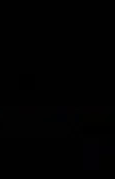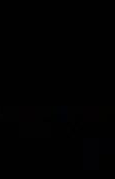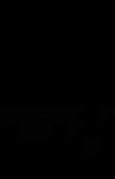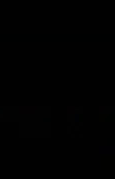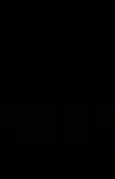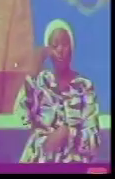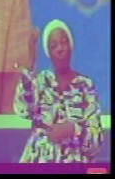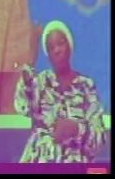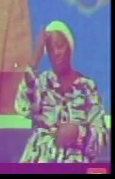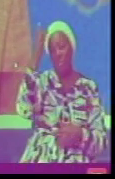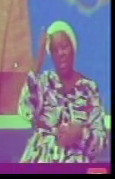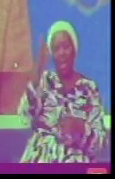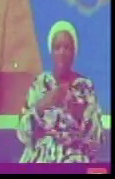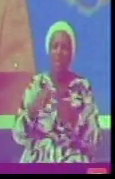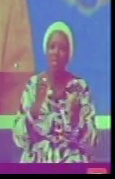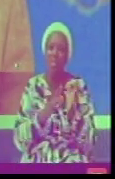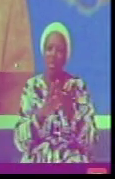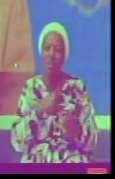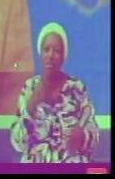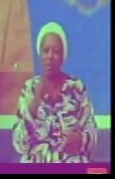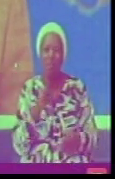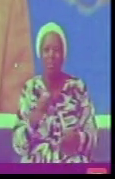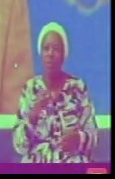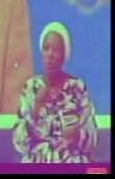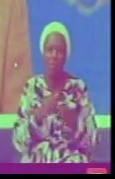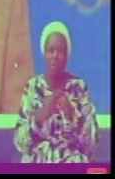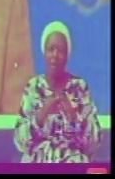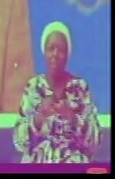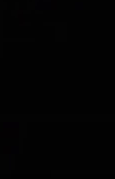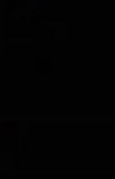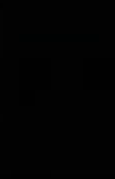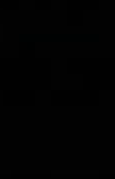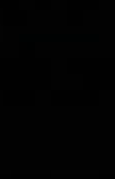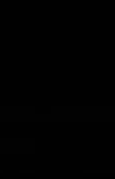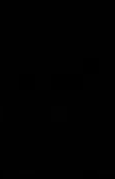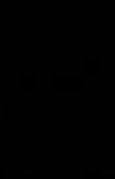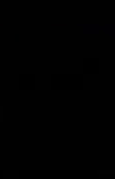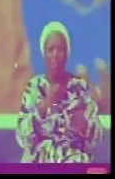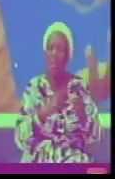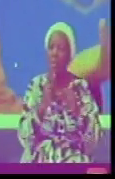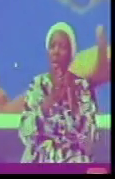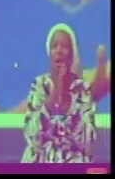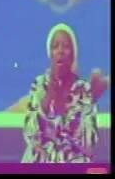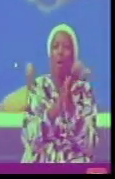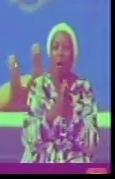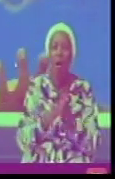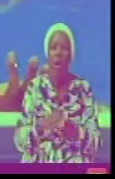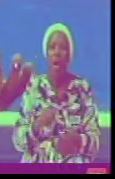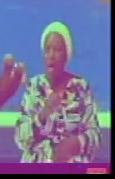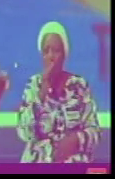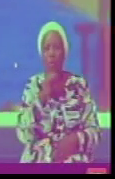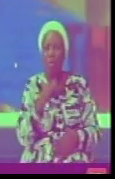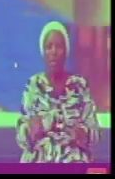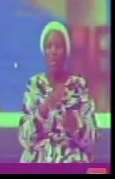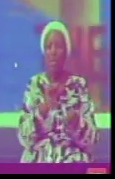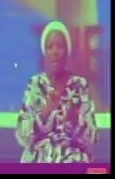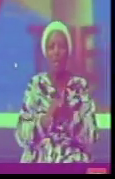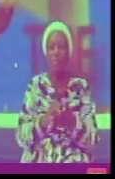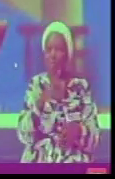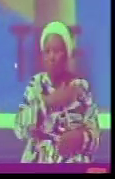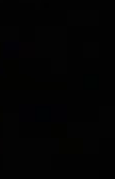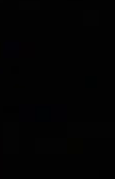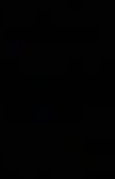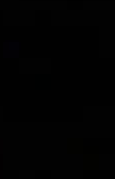palsy. And Jesus said, I'll come and heal him. And the man said, I'm not worthy. I only